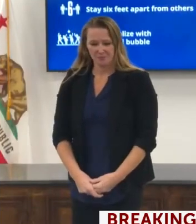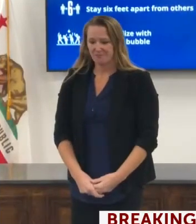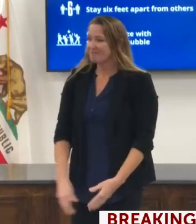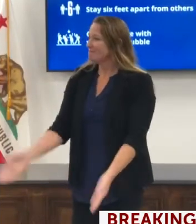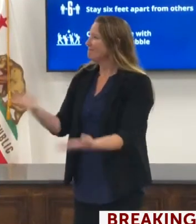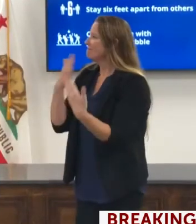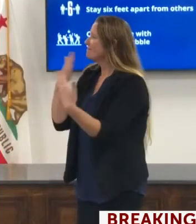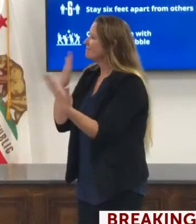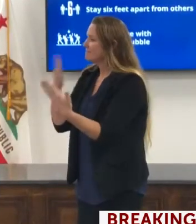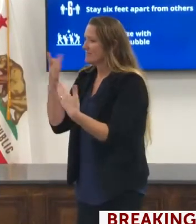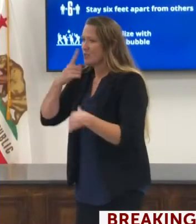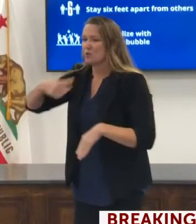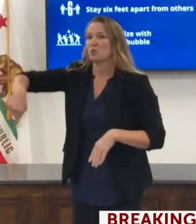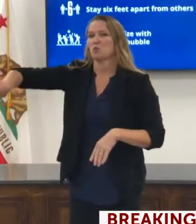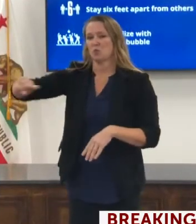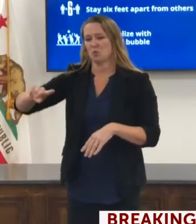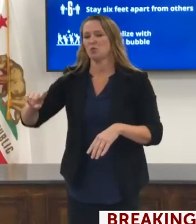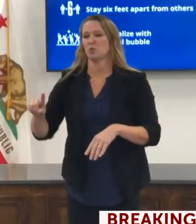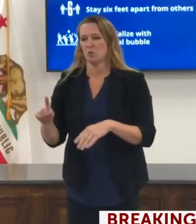Thank you. Thank you to our